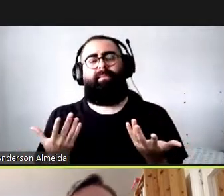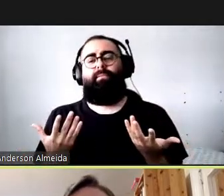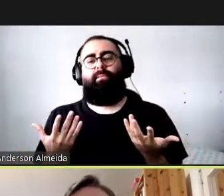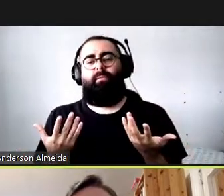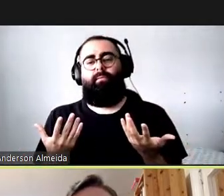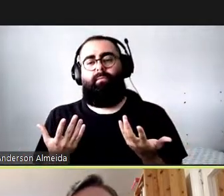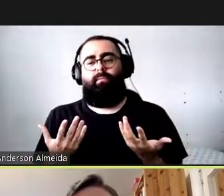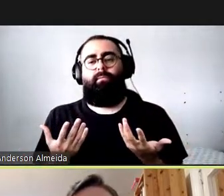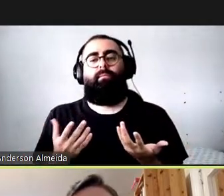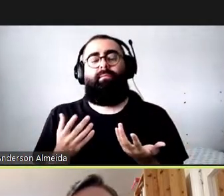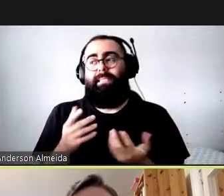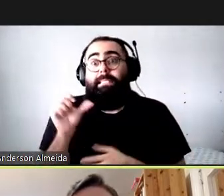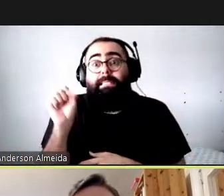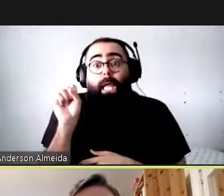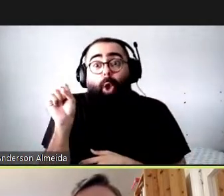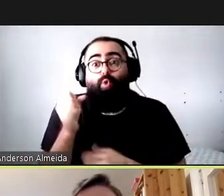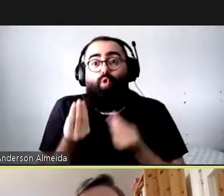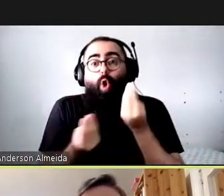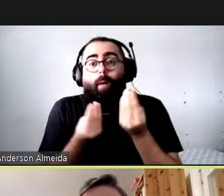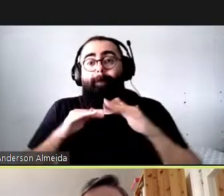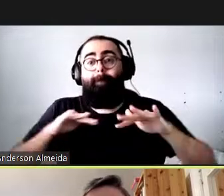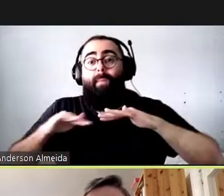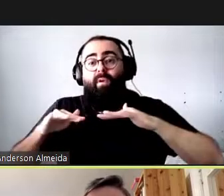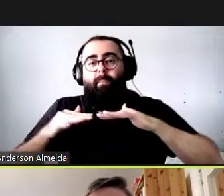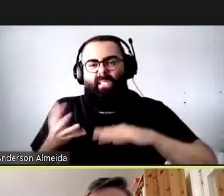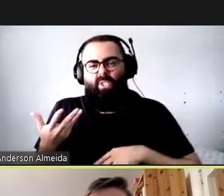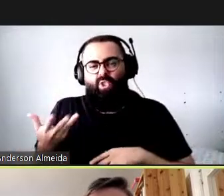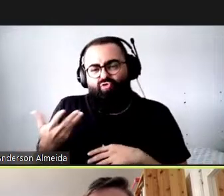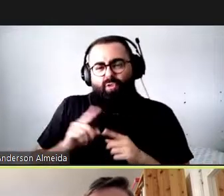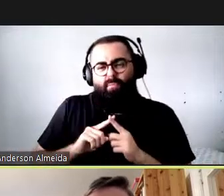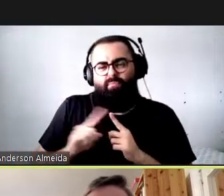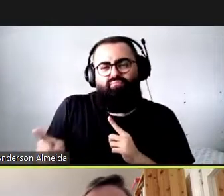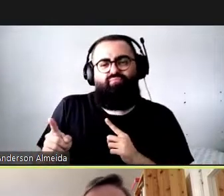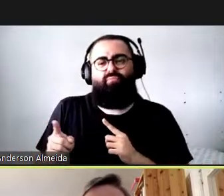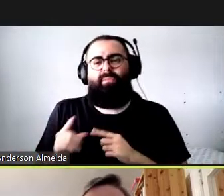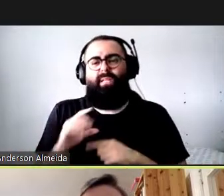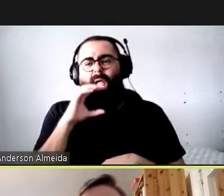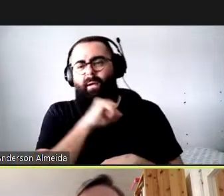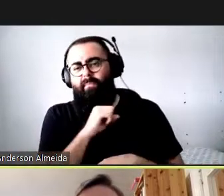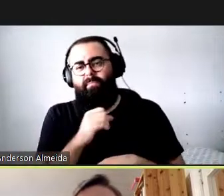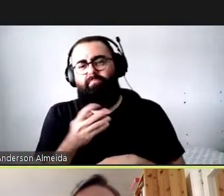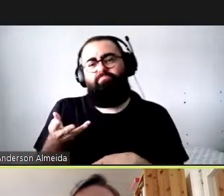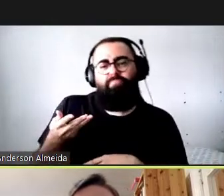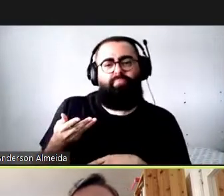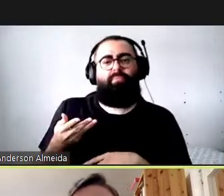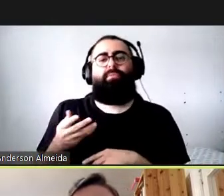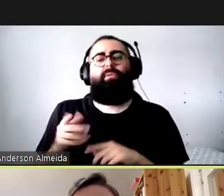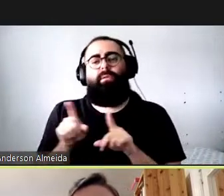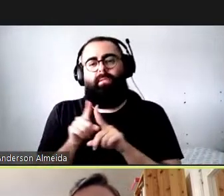second. So that's plenty resolution to let us collect good signing data.